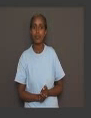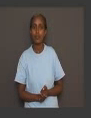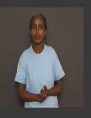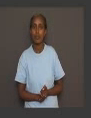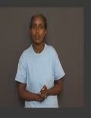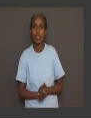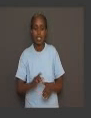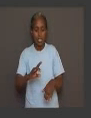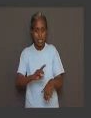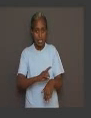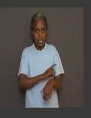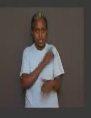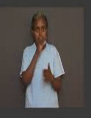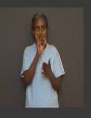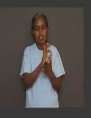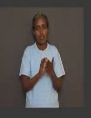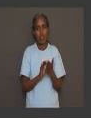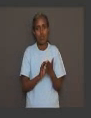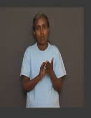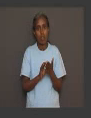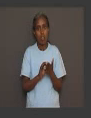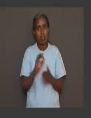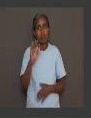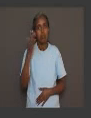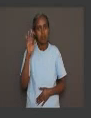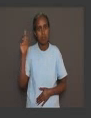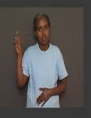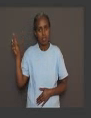The distance formula looks like this.